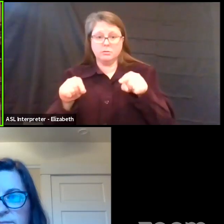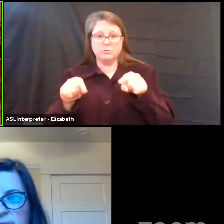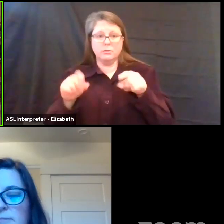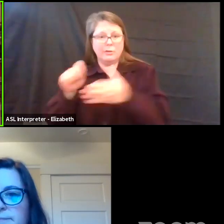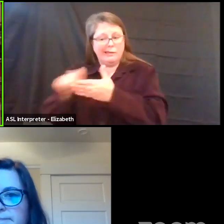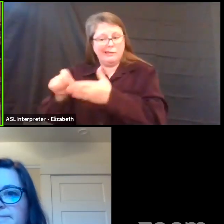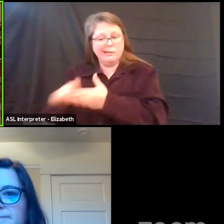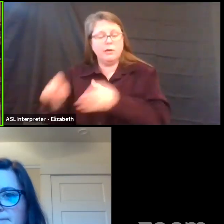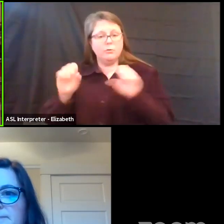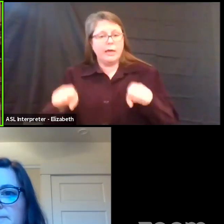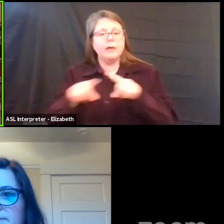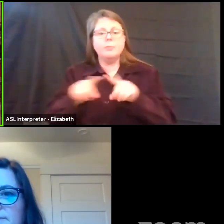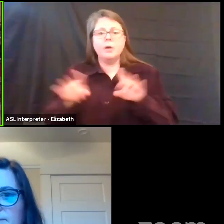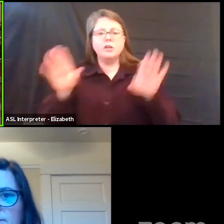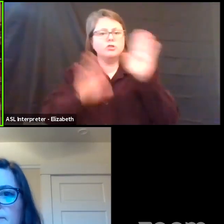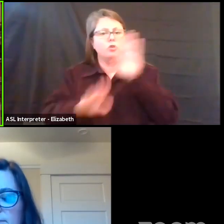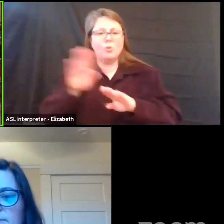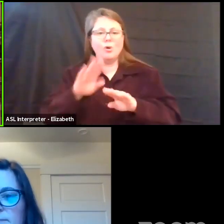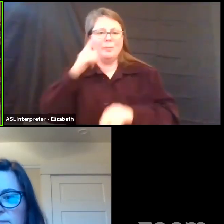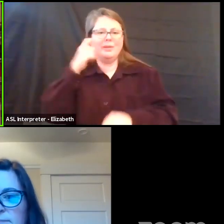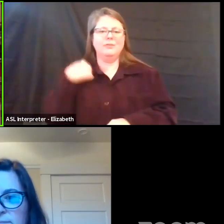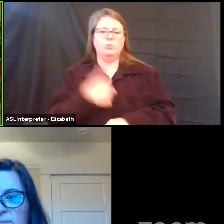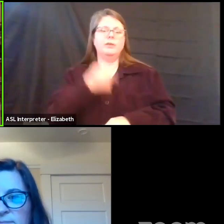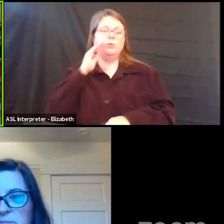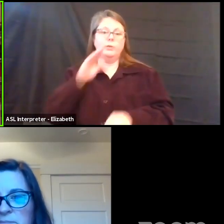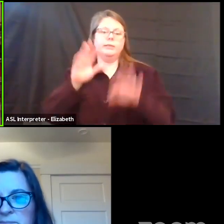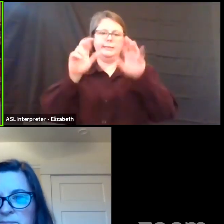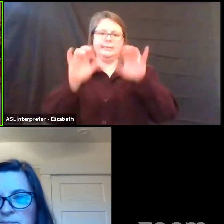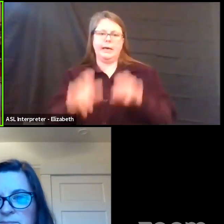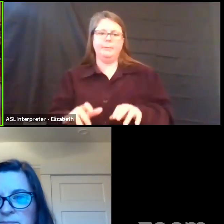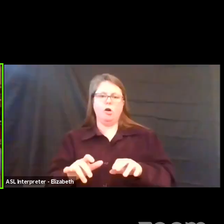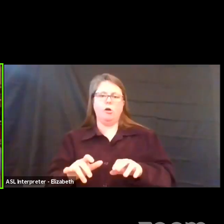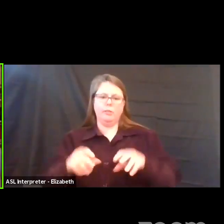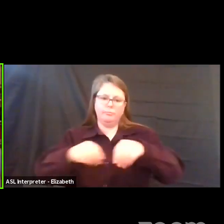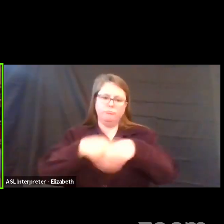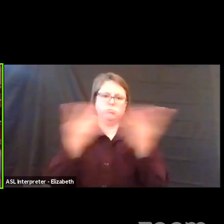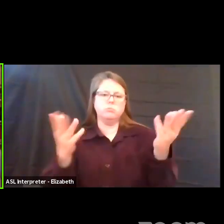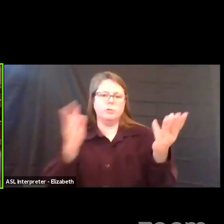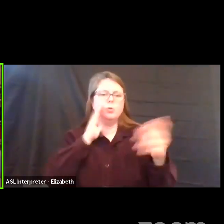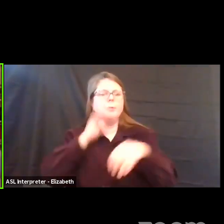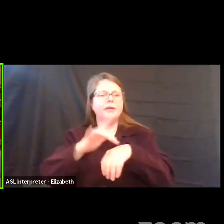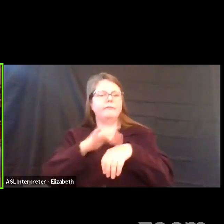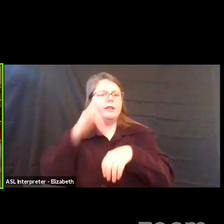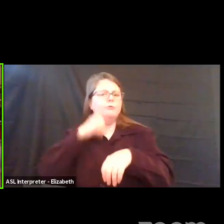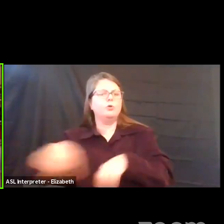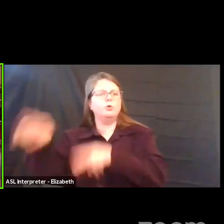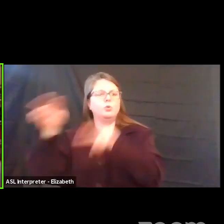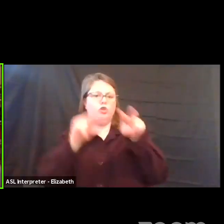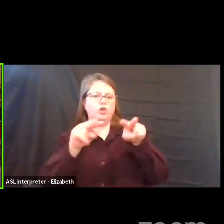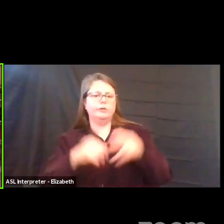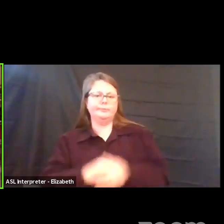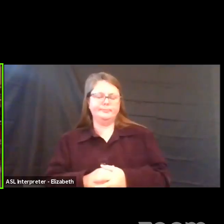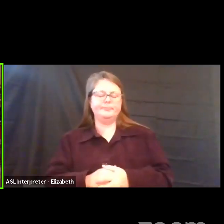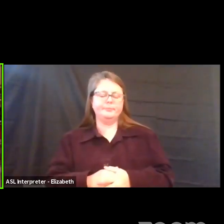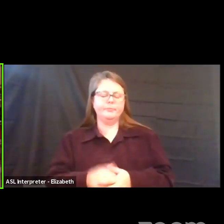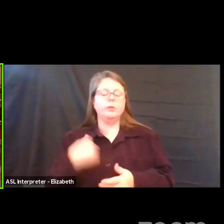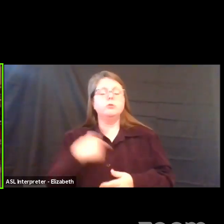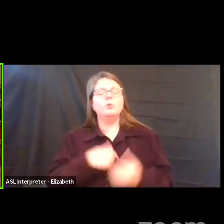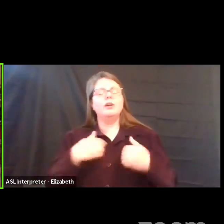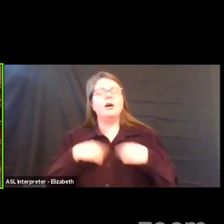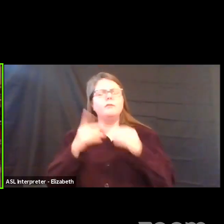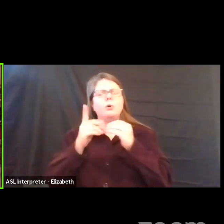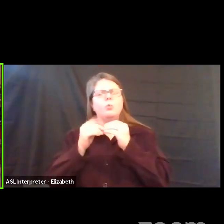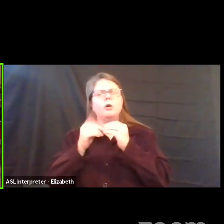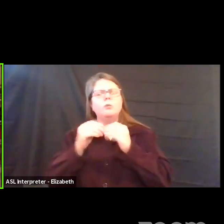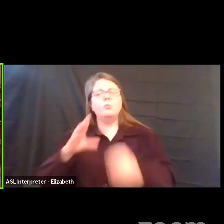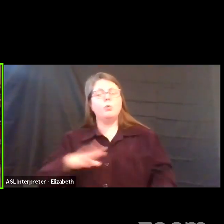to people. So thank you very much for that, Chelsea. So we have one more formal presentation, and then we're going